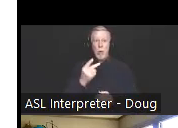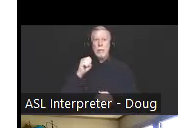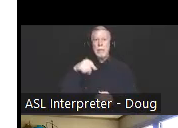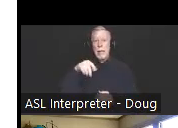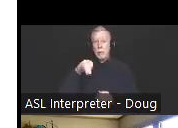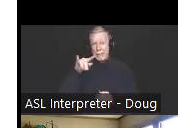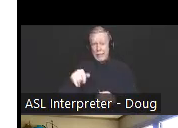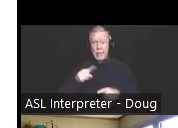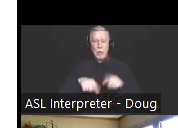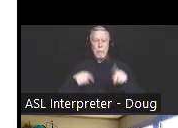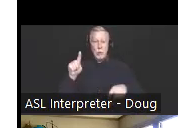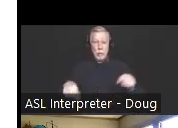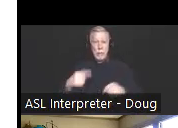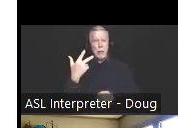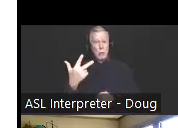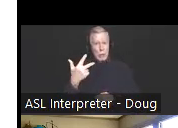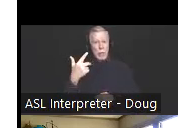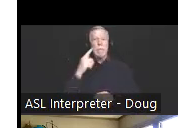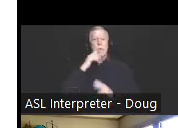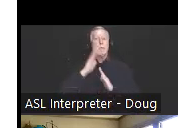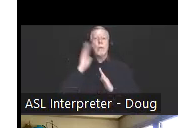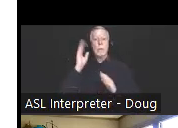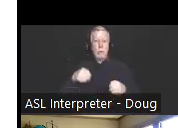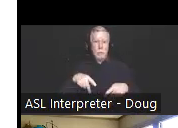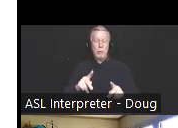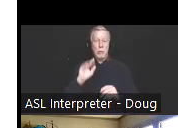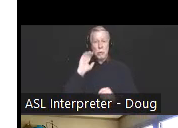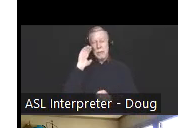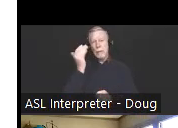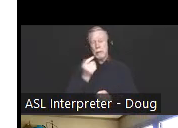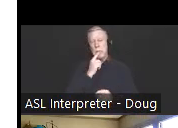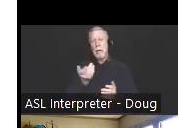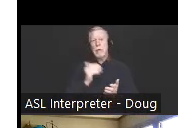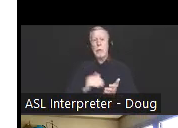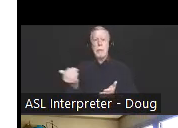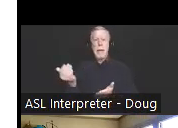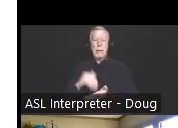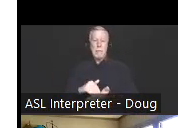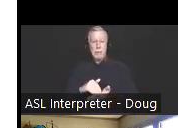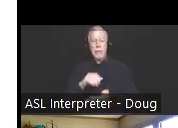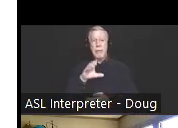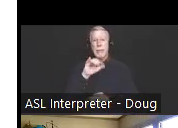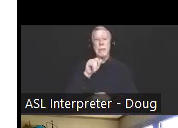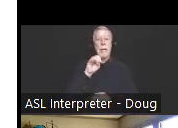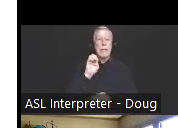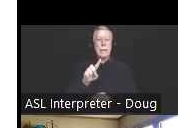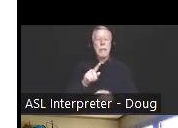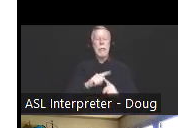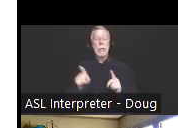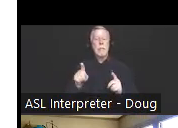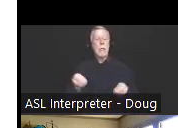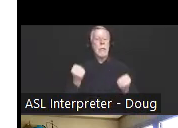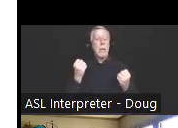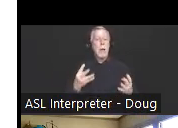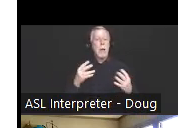of the greatest opportunities that seem to be repetitively cited, but a lot of